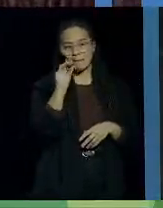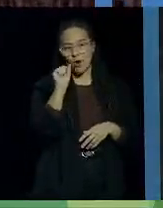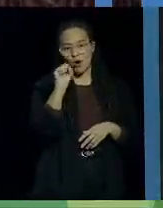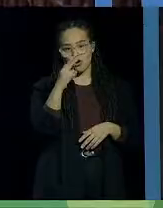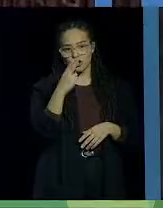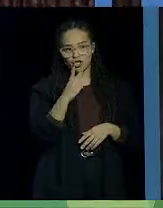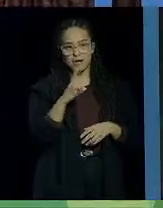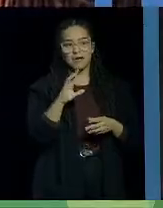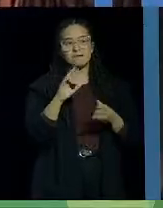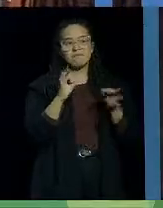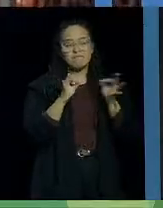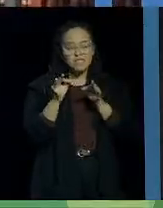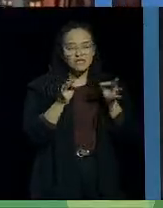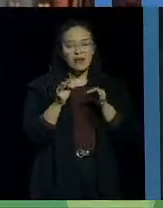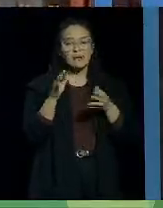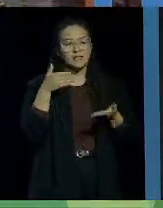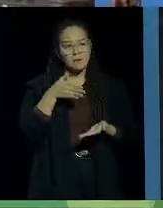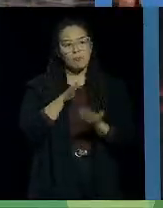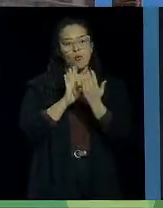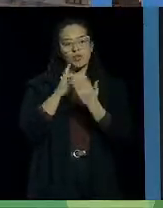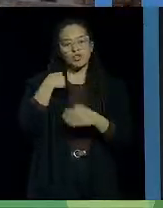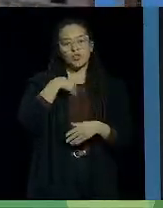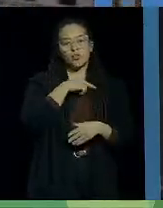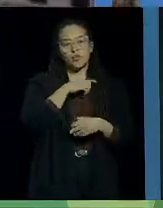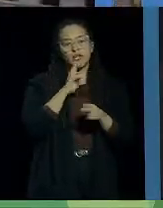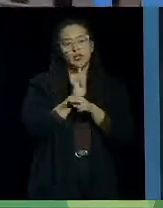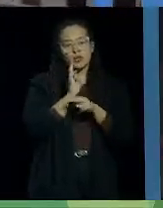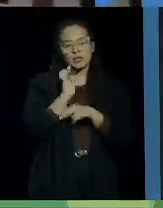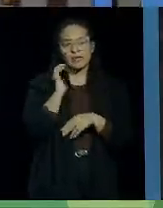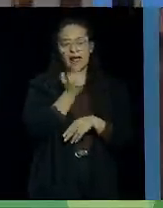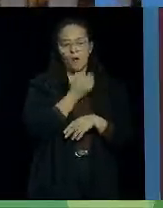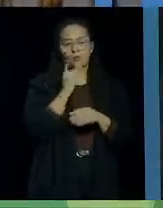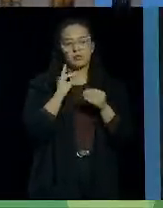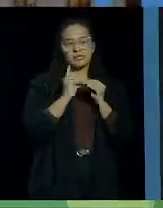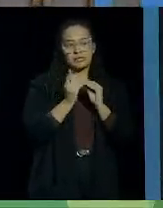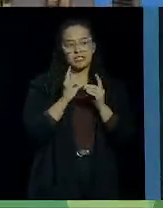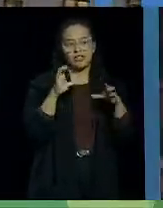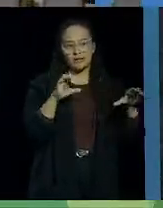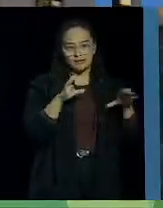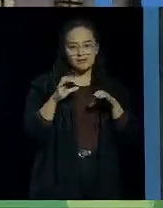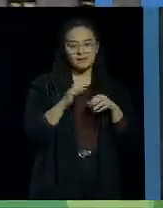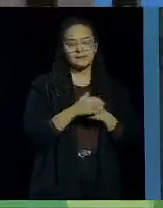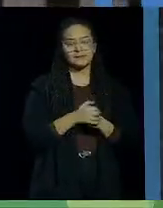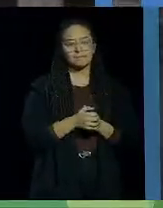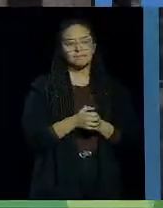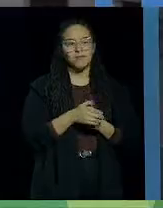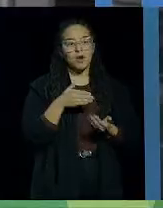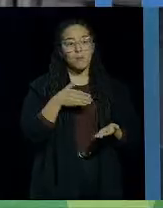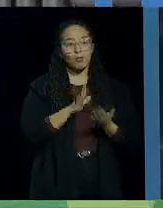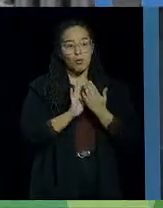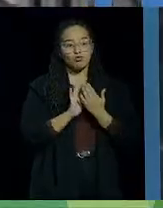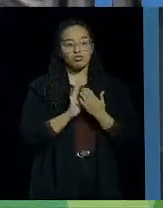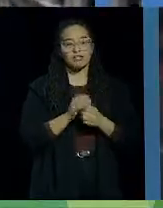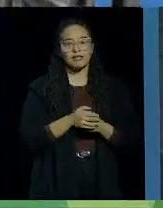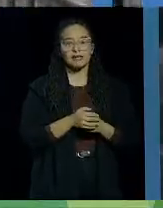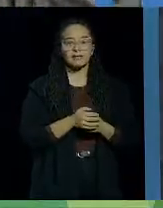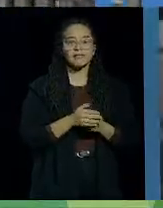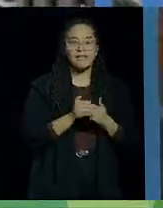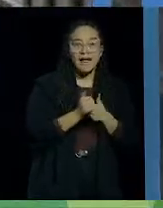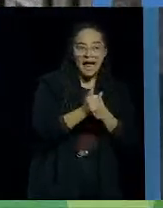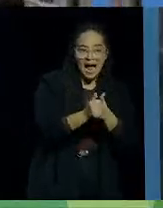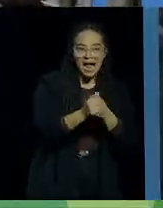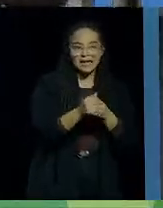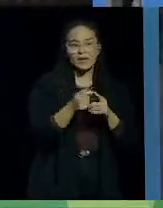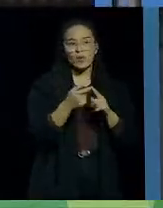a Bosch describes the approach we take in all our digital activities. An approach that